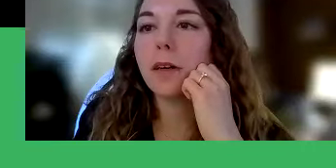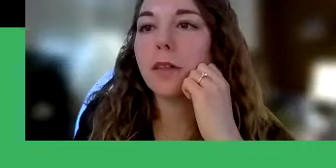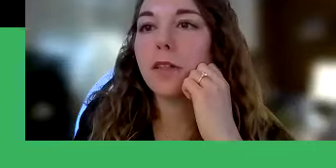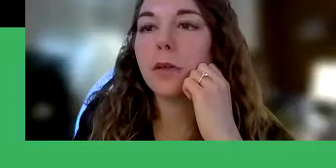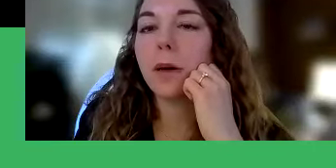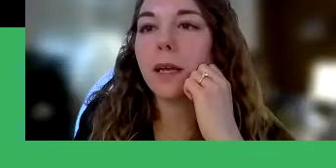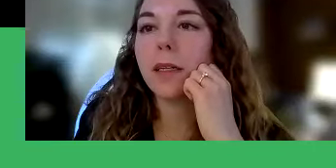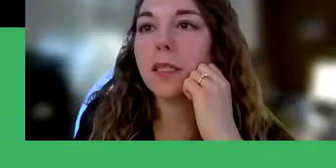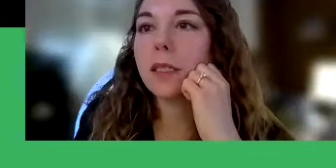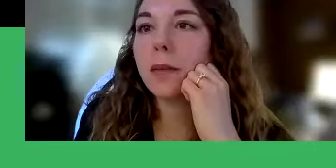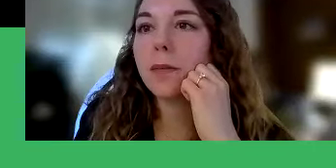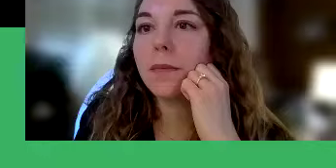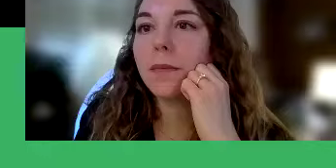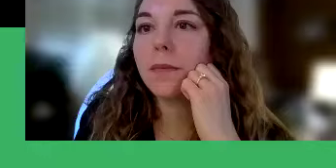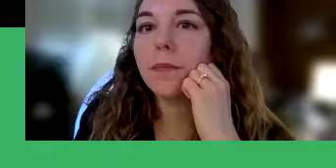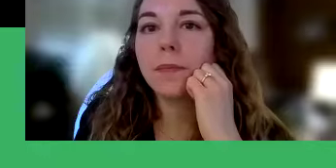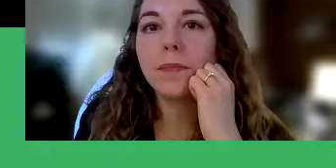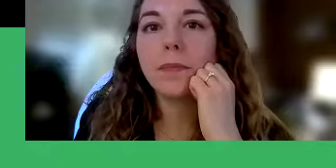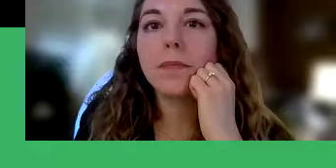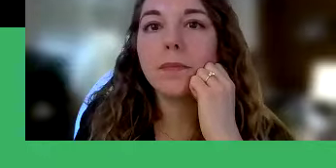promoted Heather to a panelist.